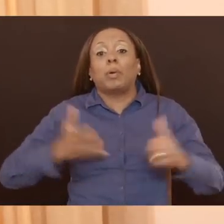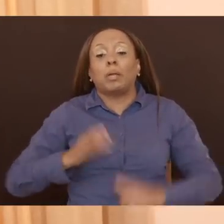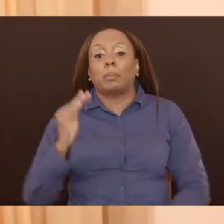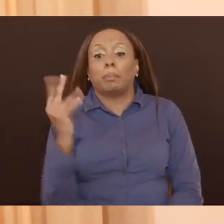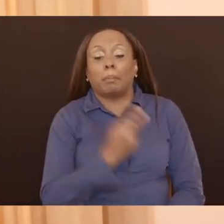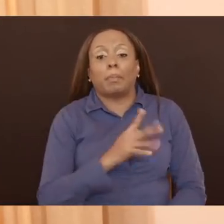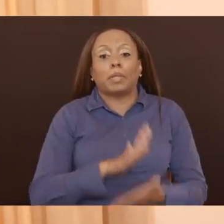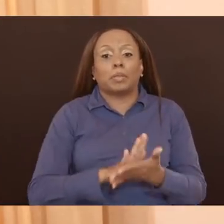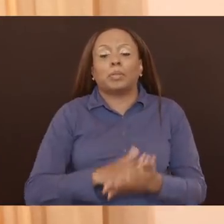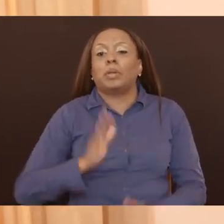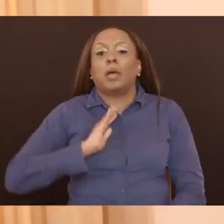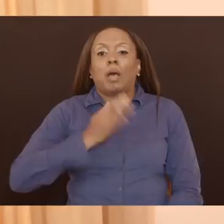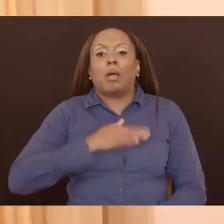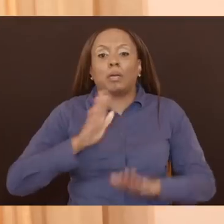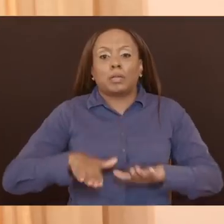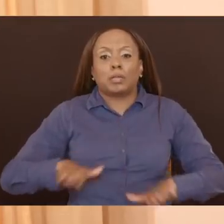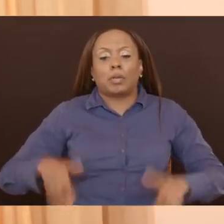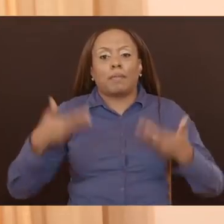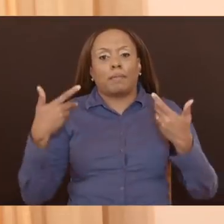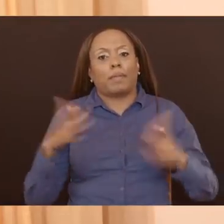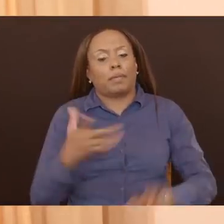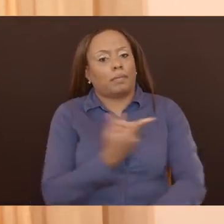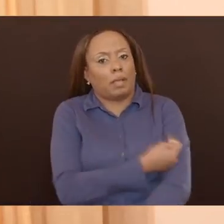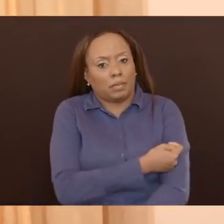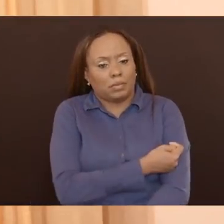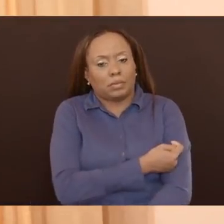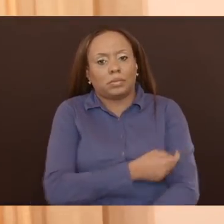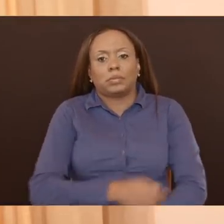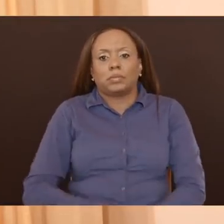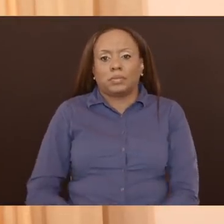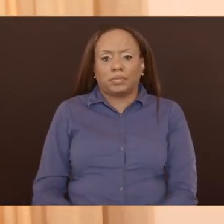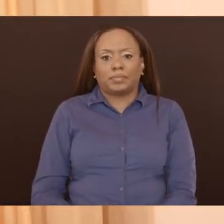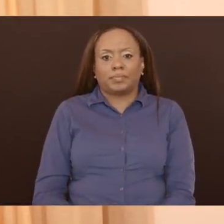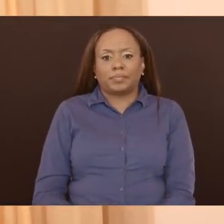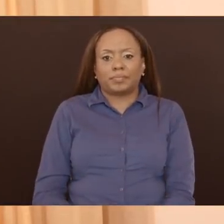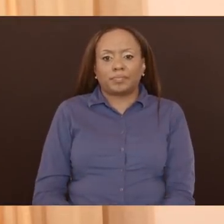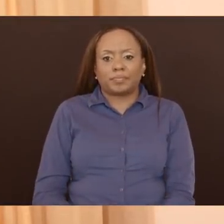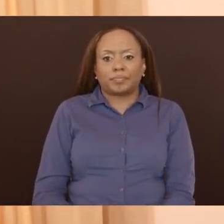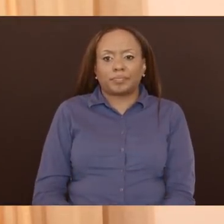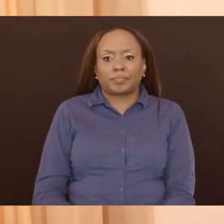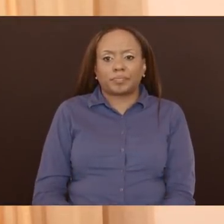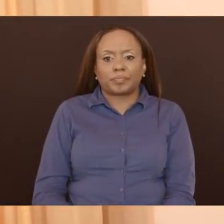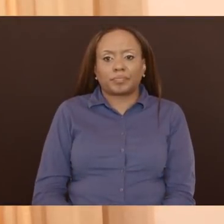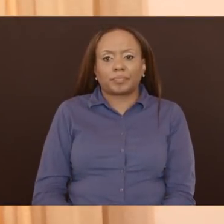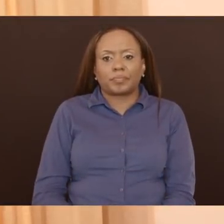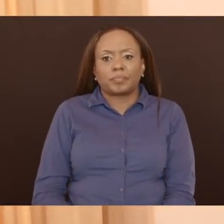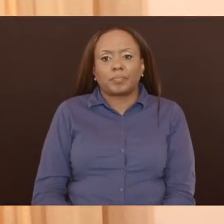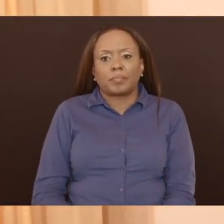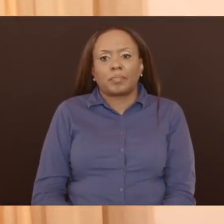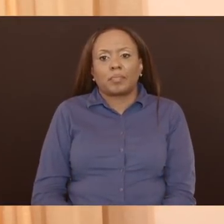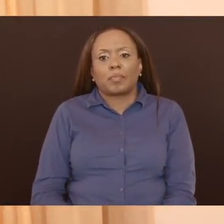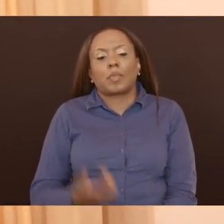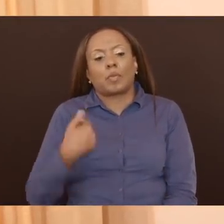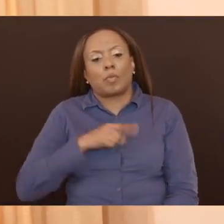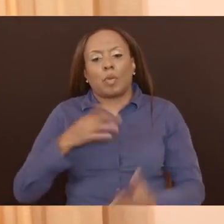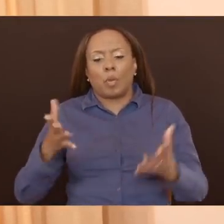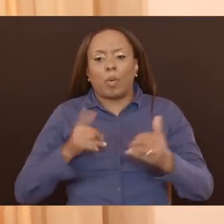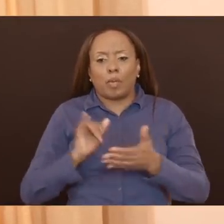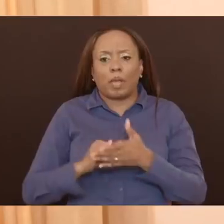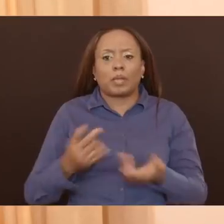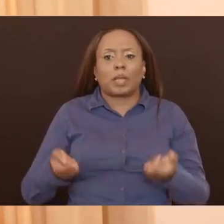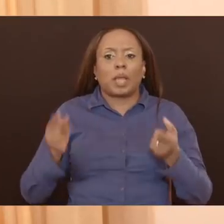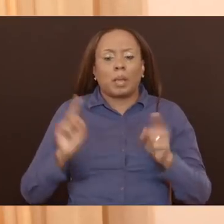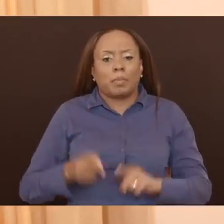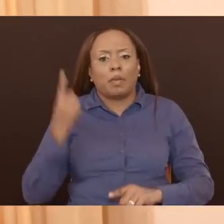been vaccinated, we want to get back there. And we need to do this with a target for the middle of October. We are